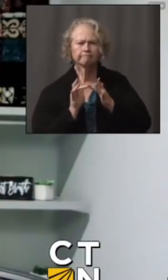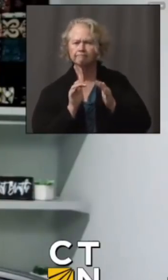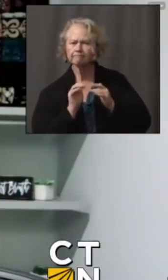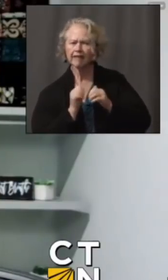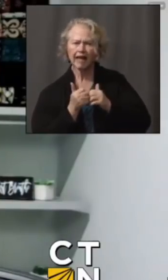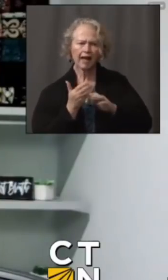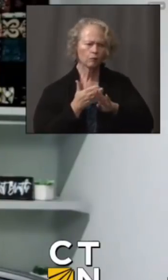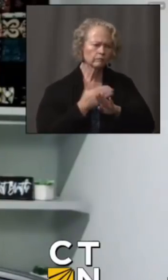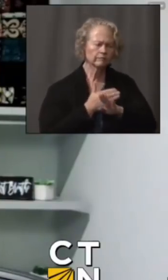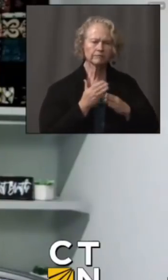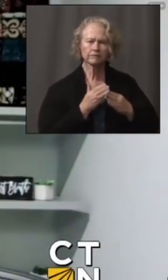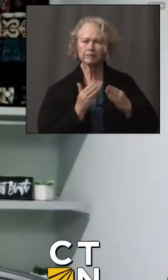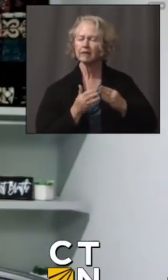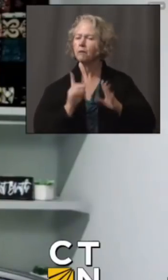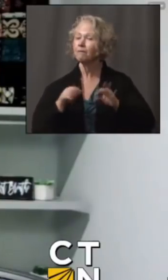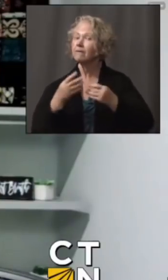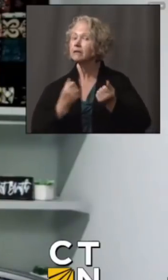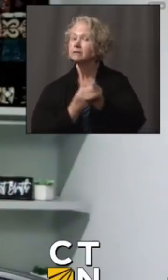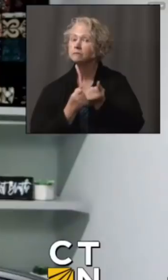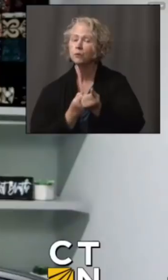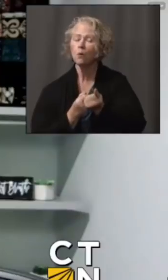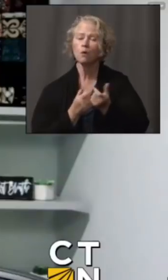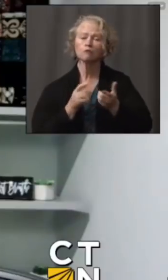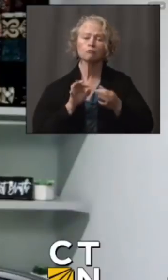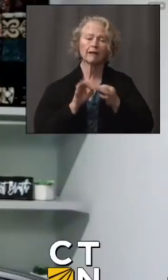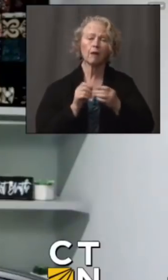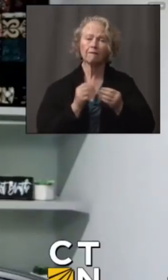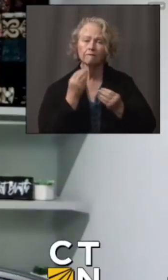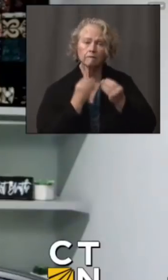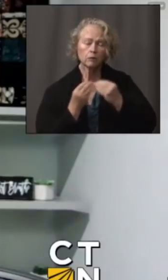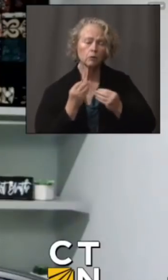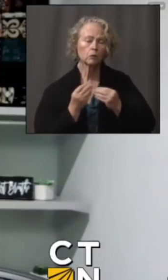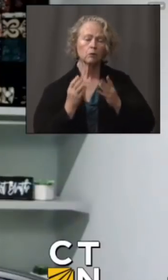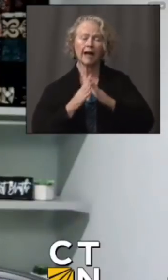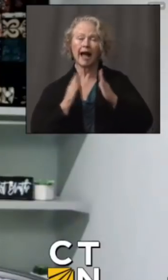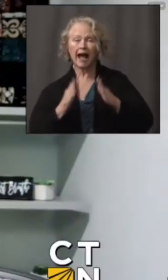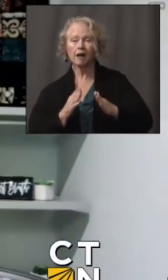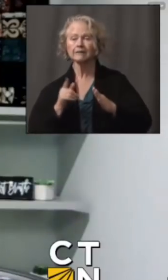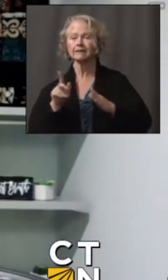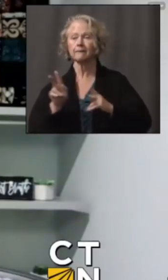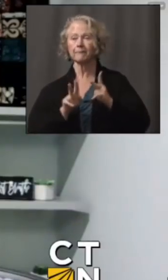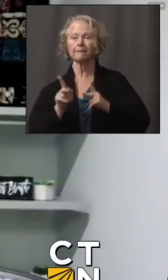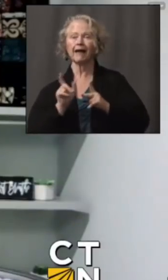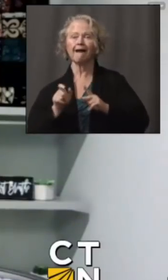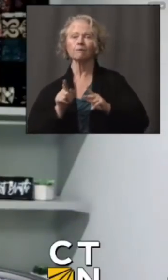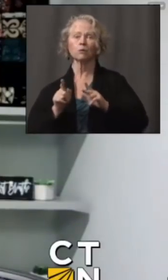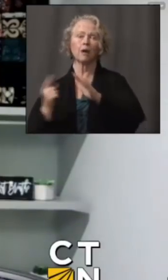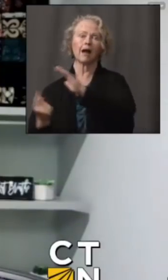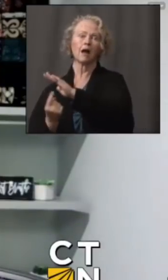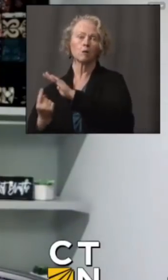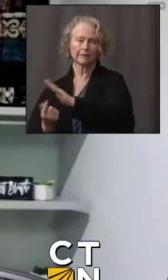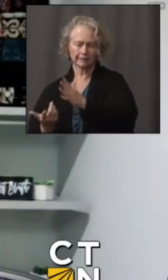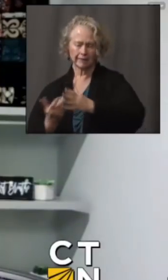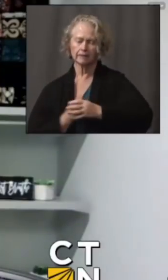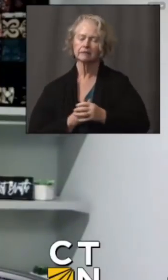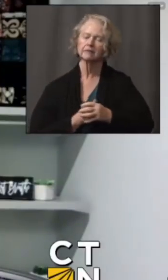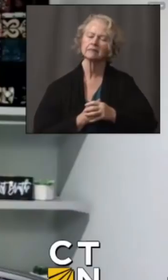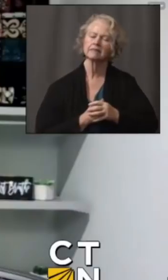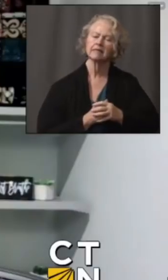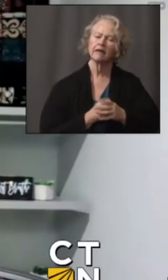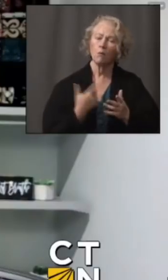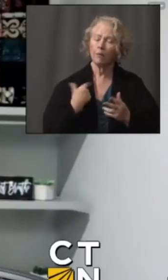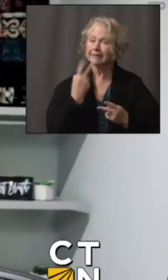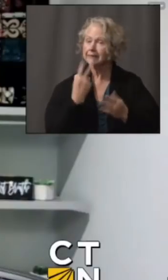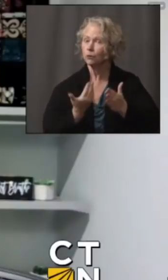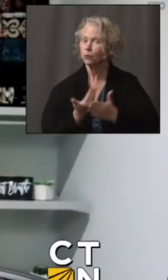as needed, such as food or housing during quarantine and isolation, in access to the treatments we see coming on